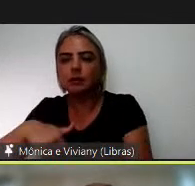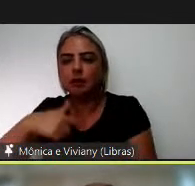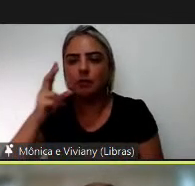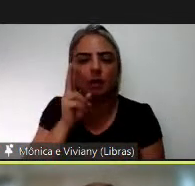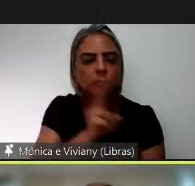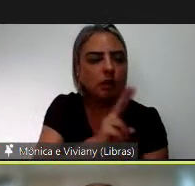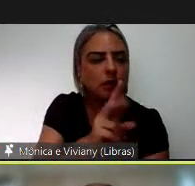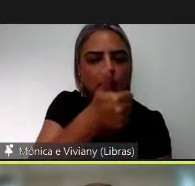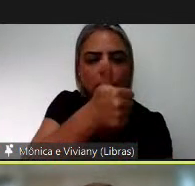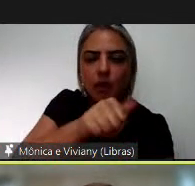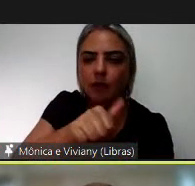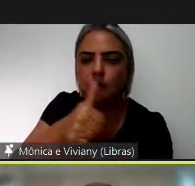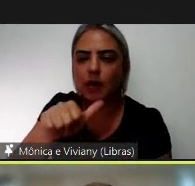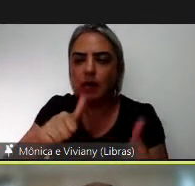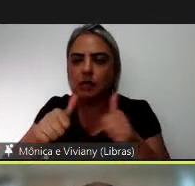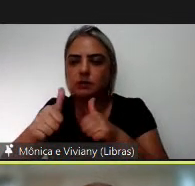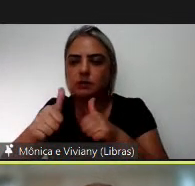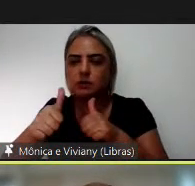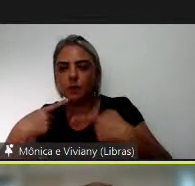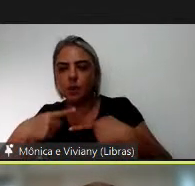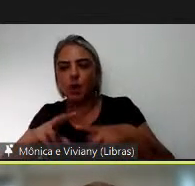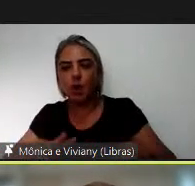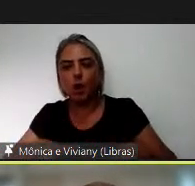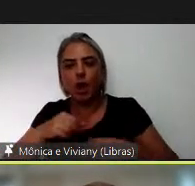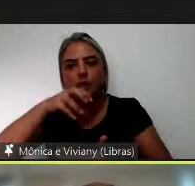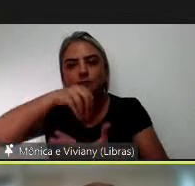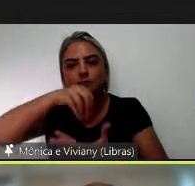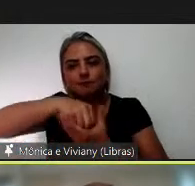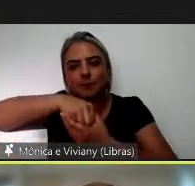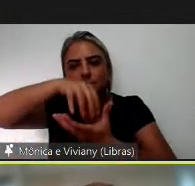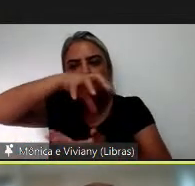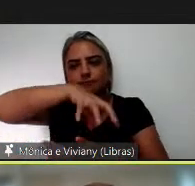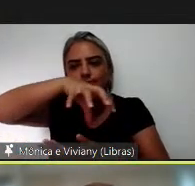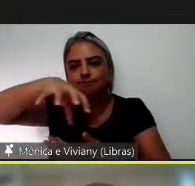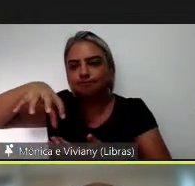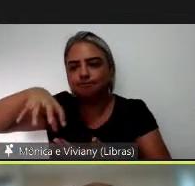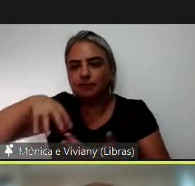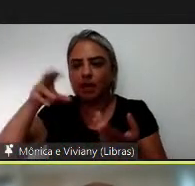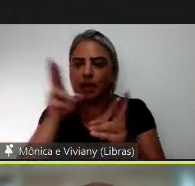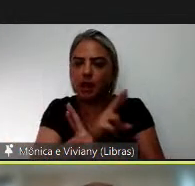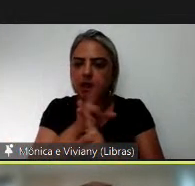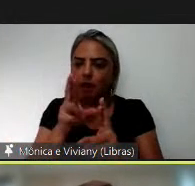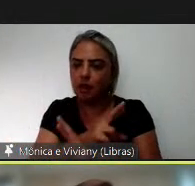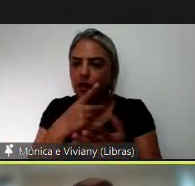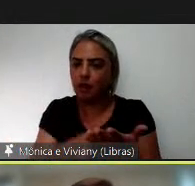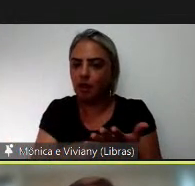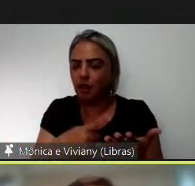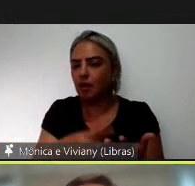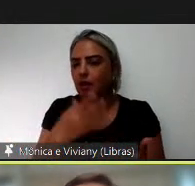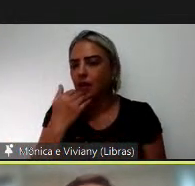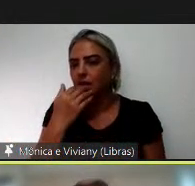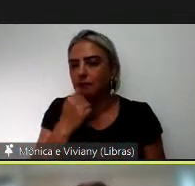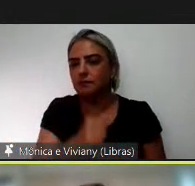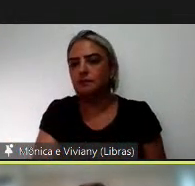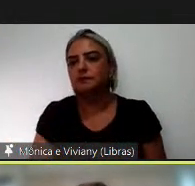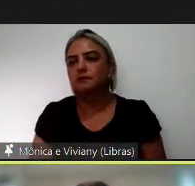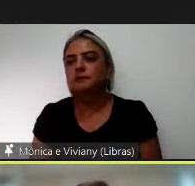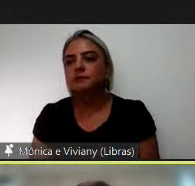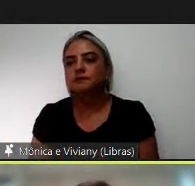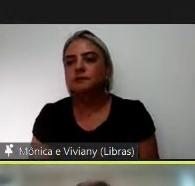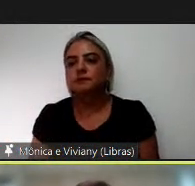making plans, evaluations, and intersectoral policies